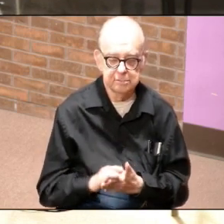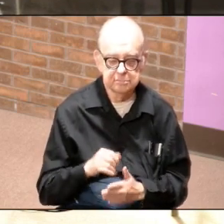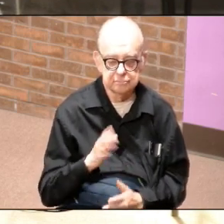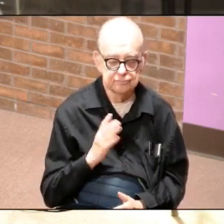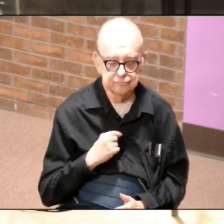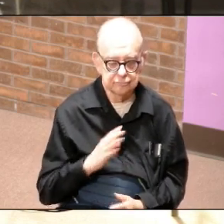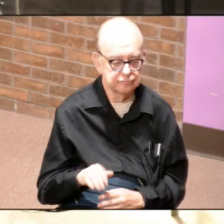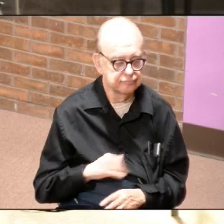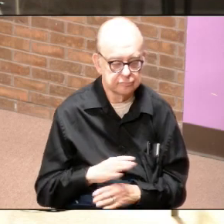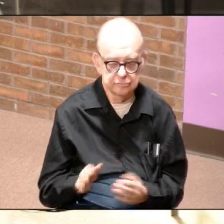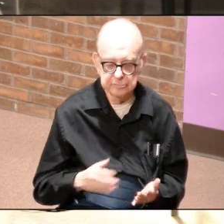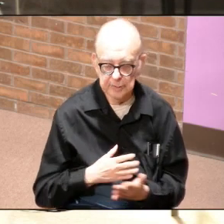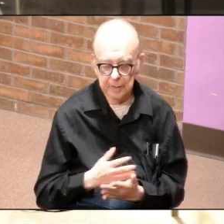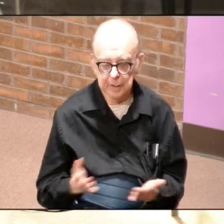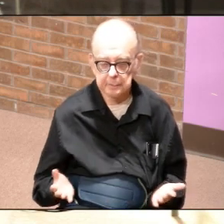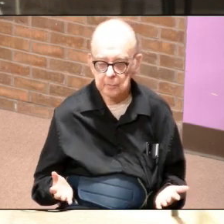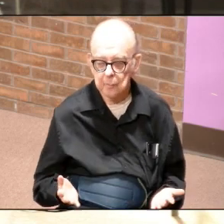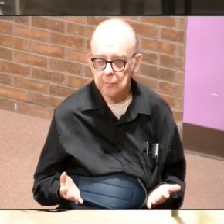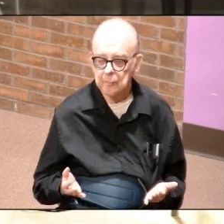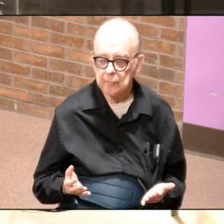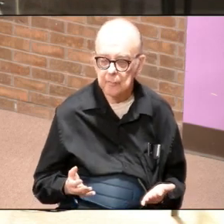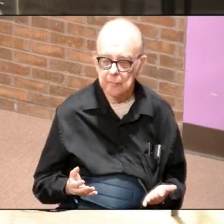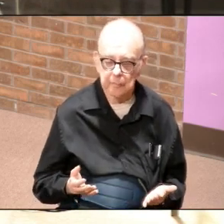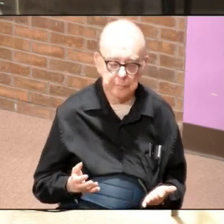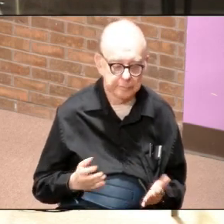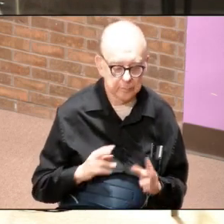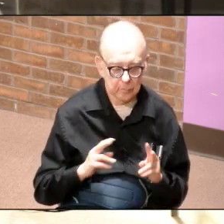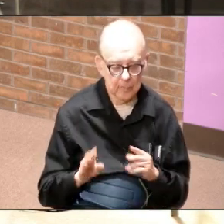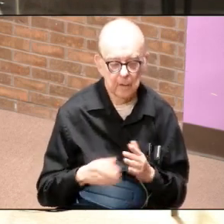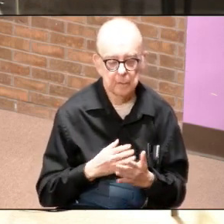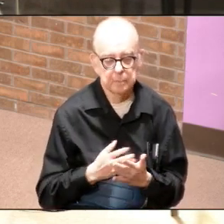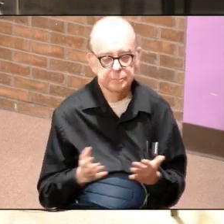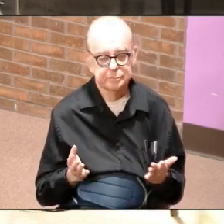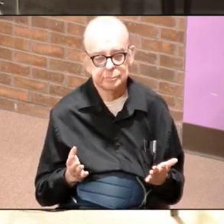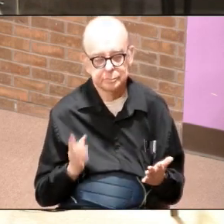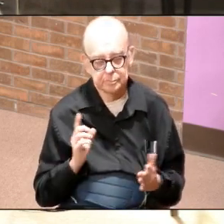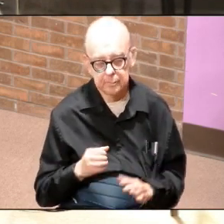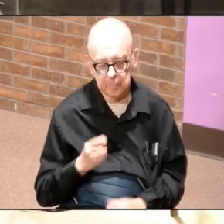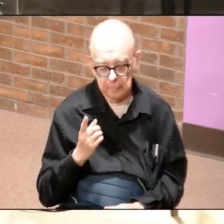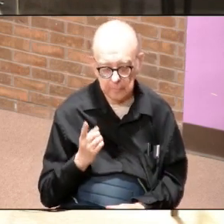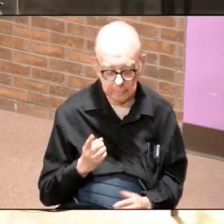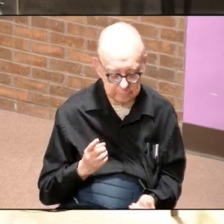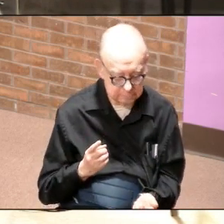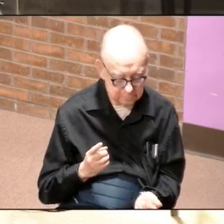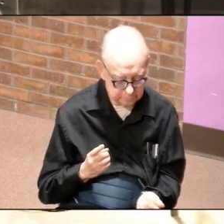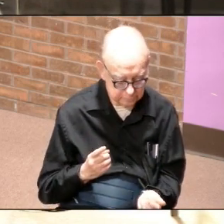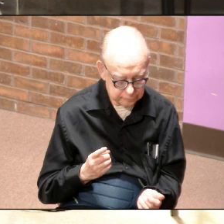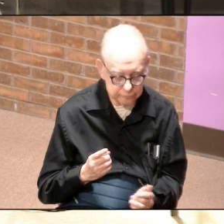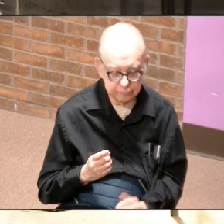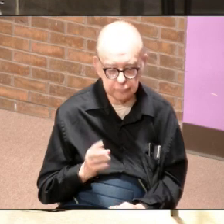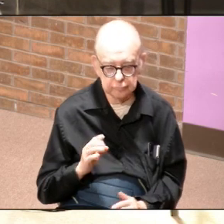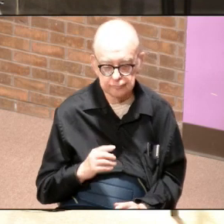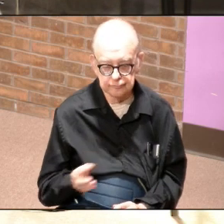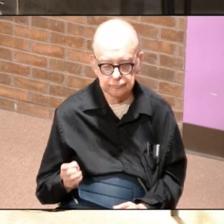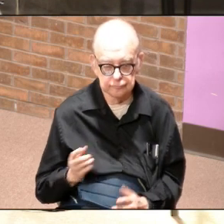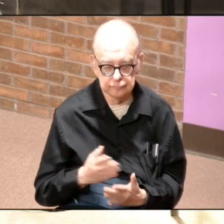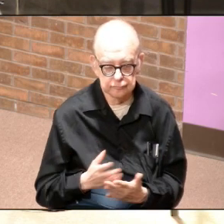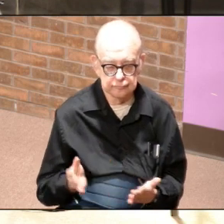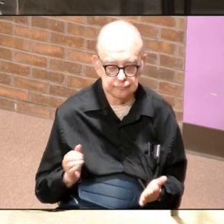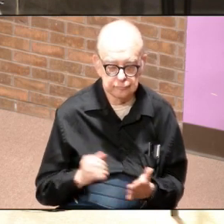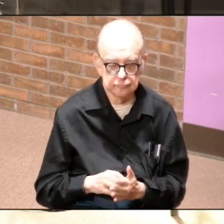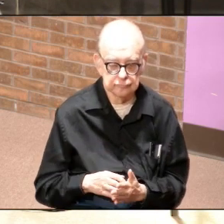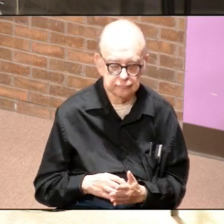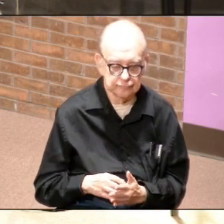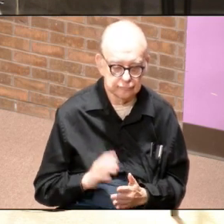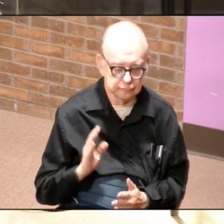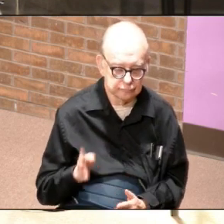God's got it covered, every bit of it, okay? So when we look at all of these things, we need to understand this. There are some things that says